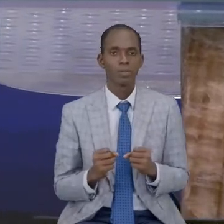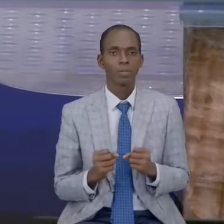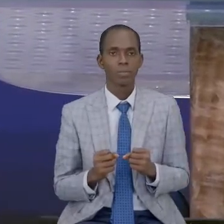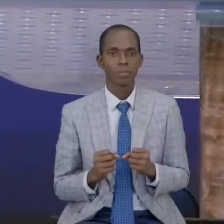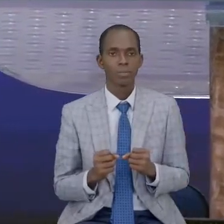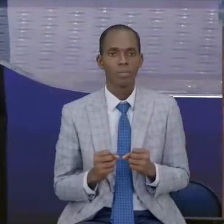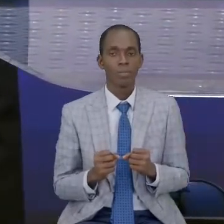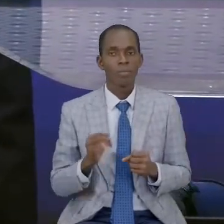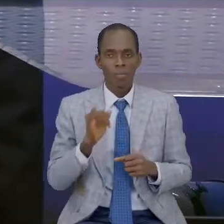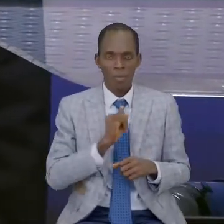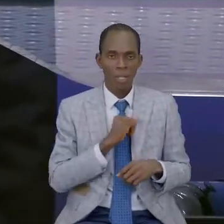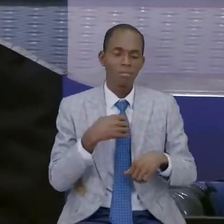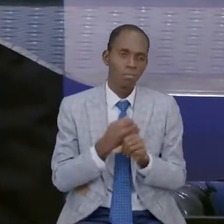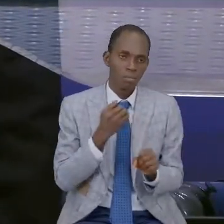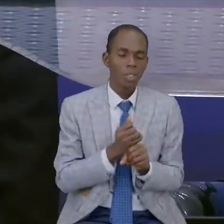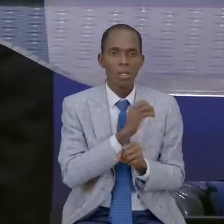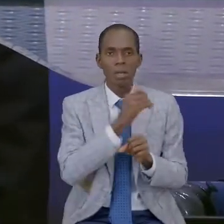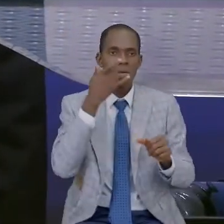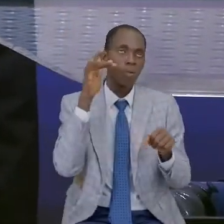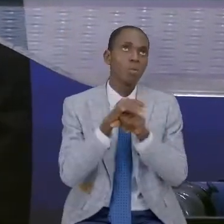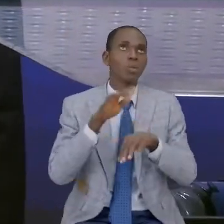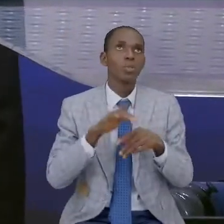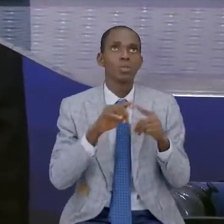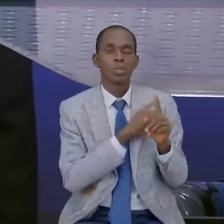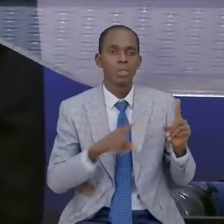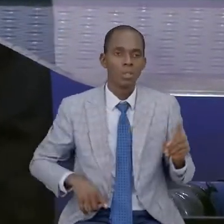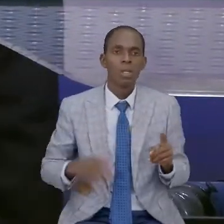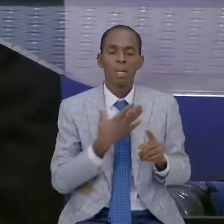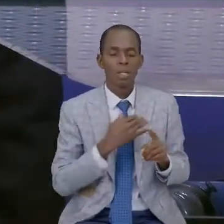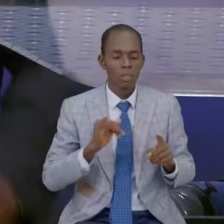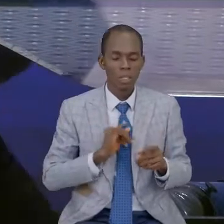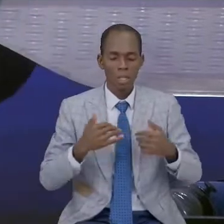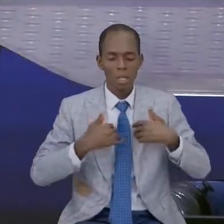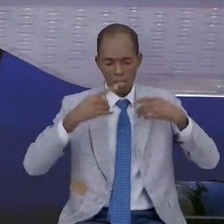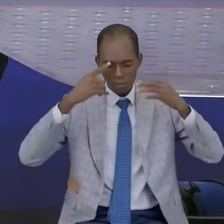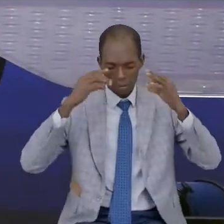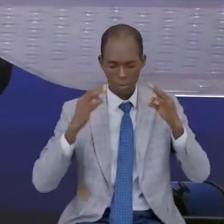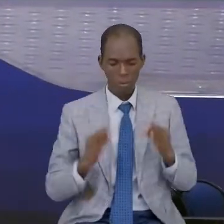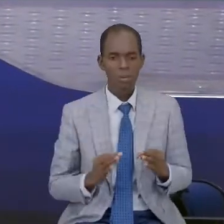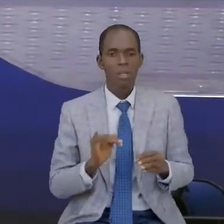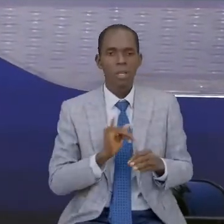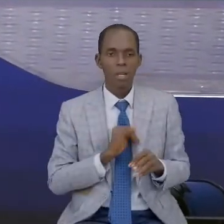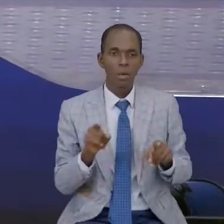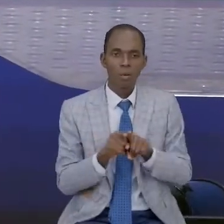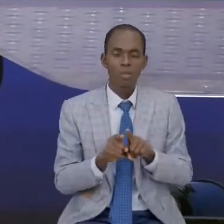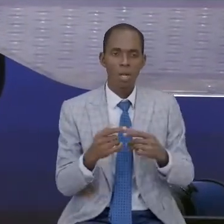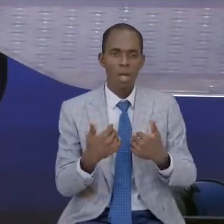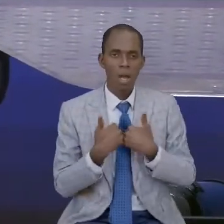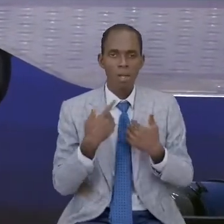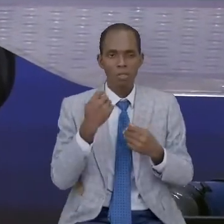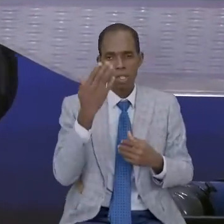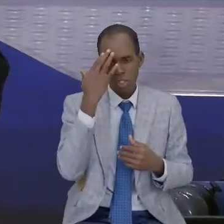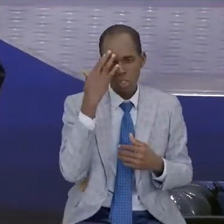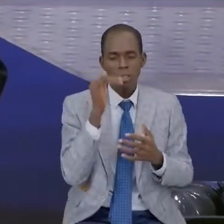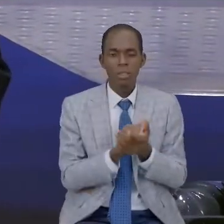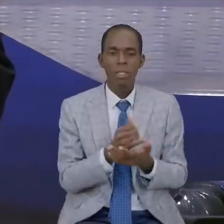I make resolution, and I have determination, and I even have the knowledge that